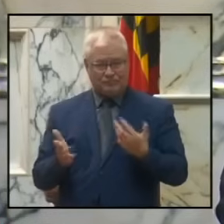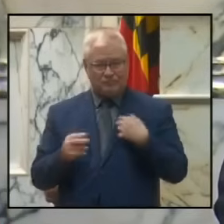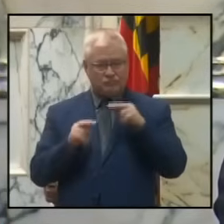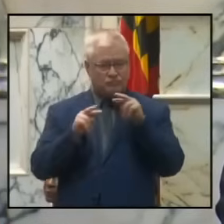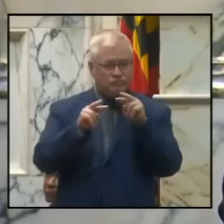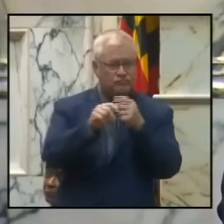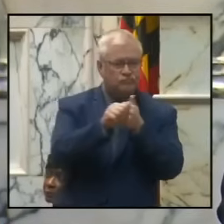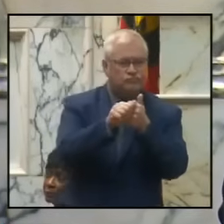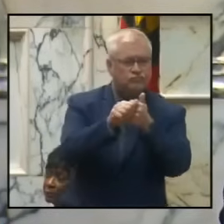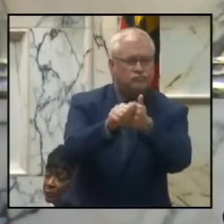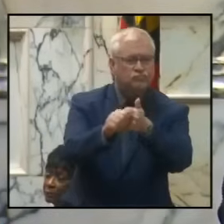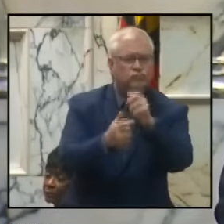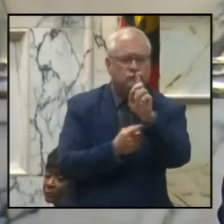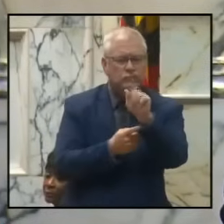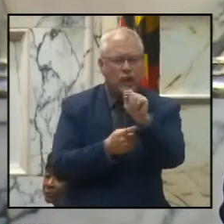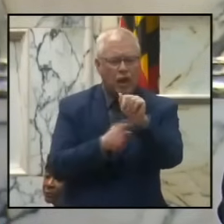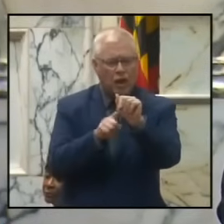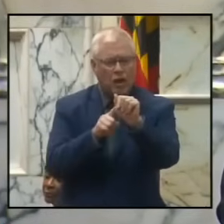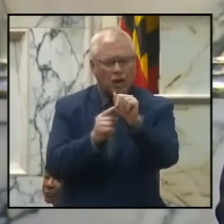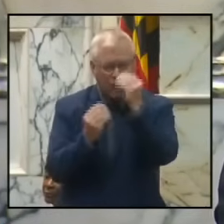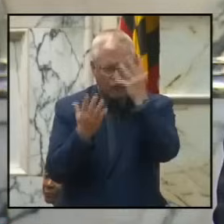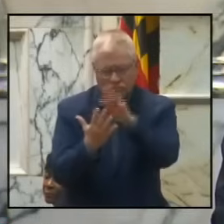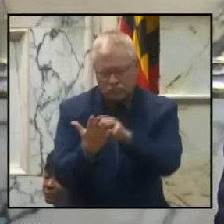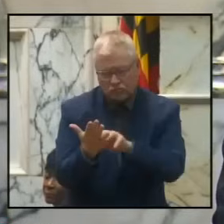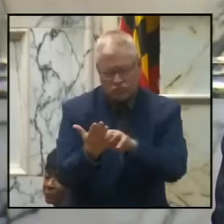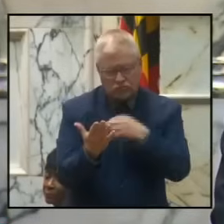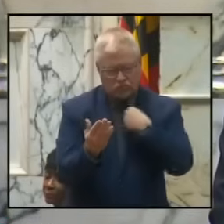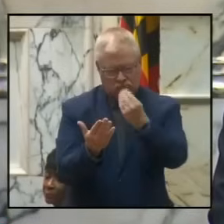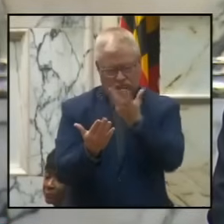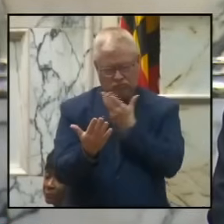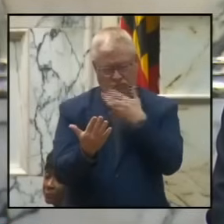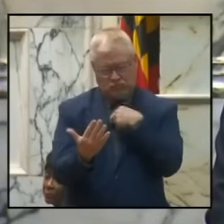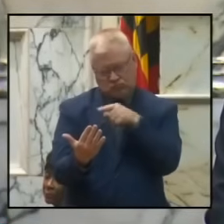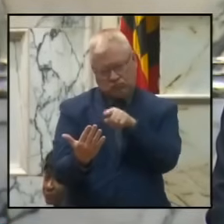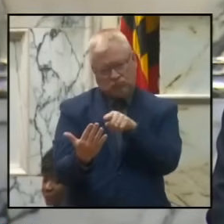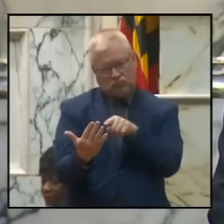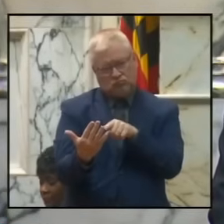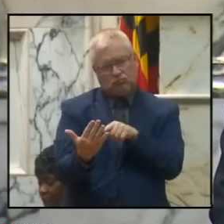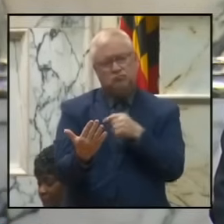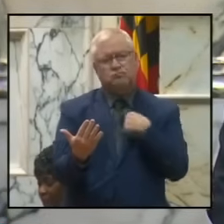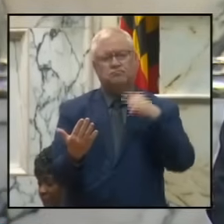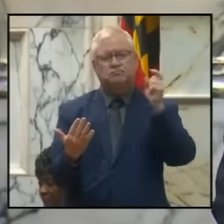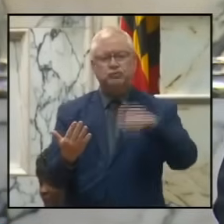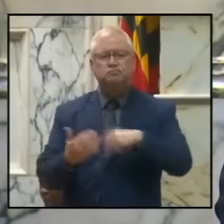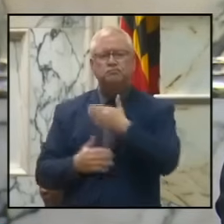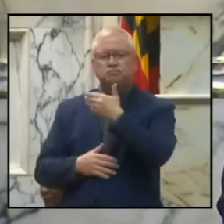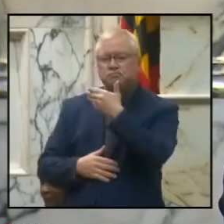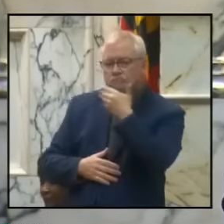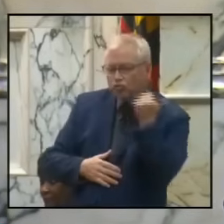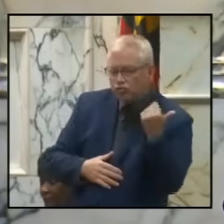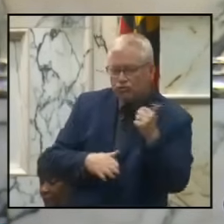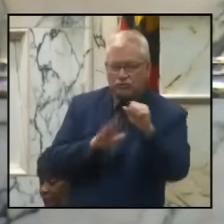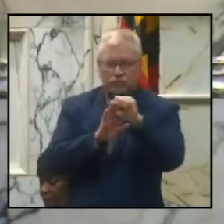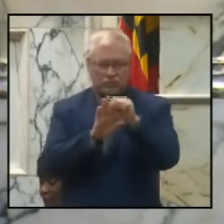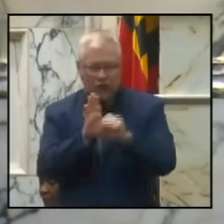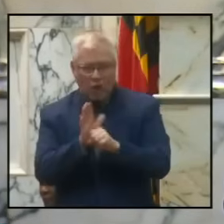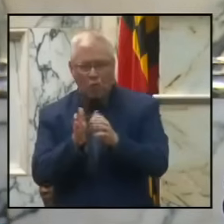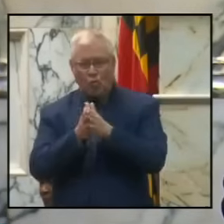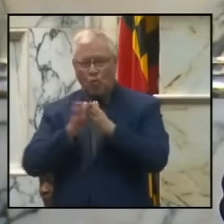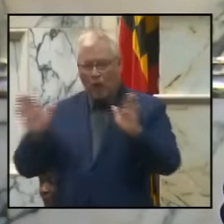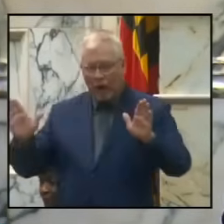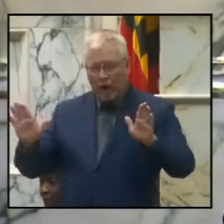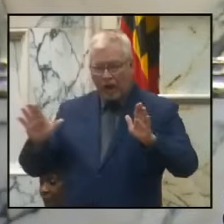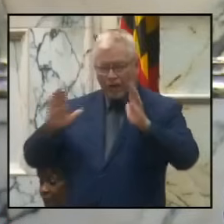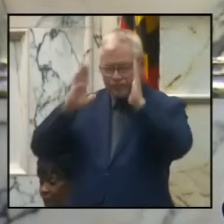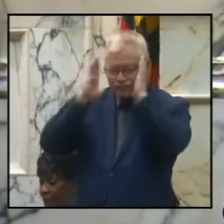And the data is telling us that we need to have a greater statewide focus on supporting